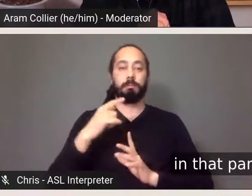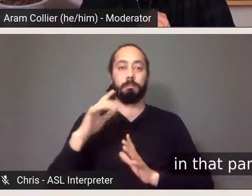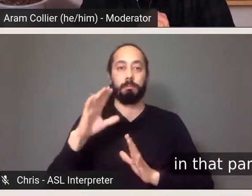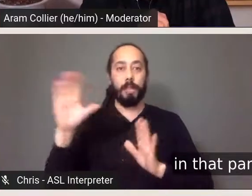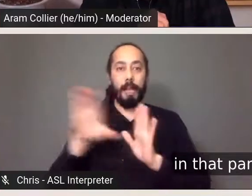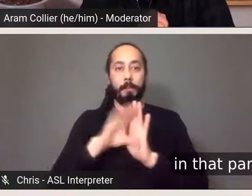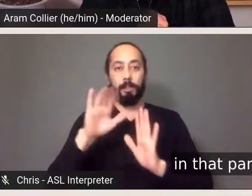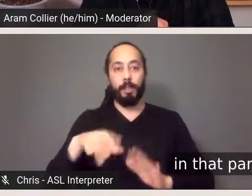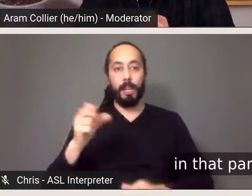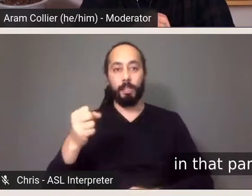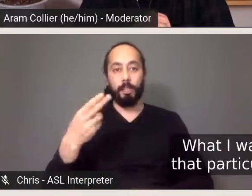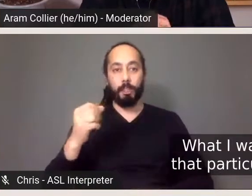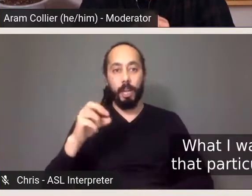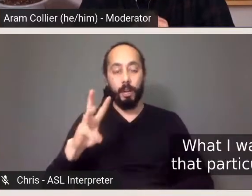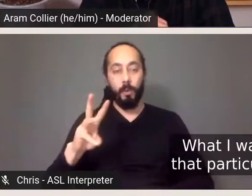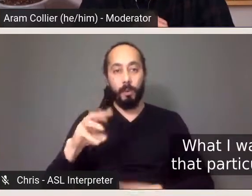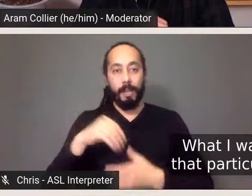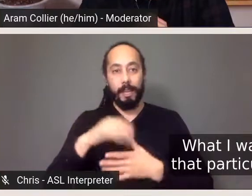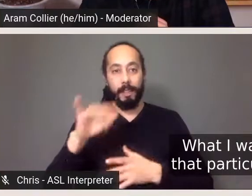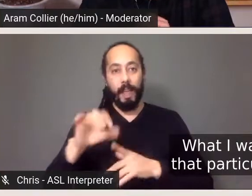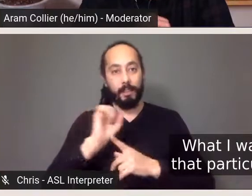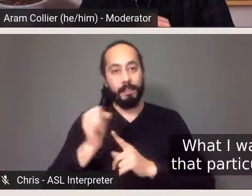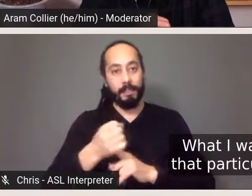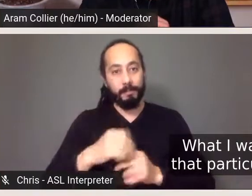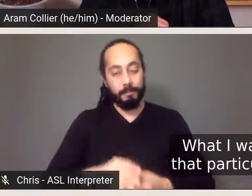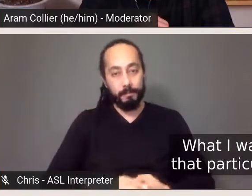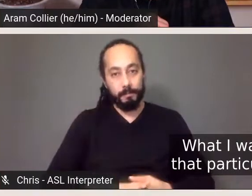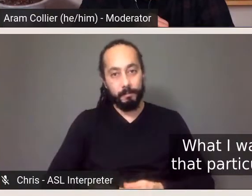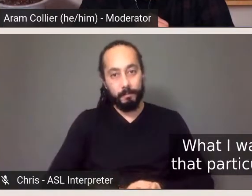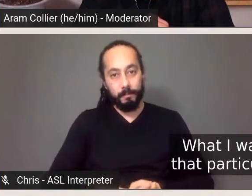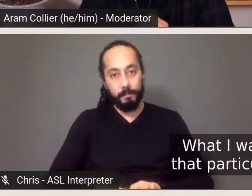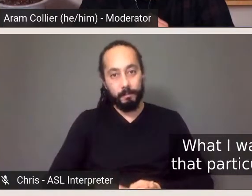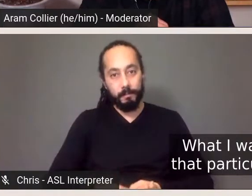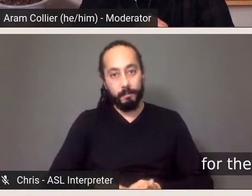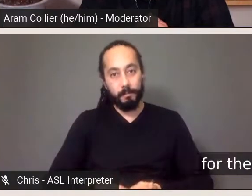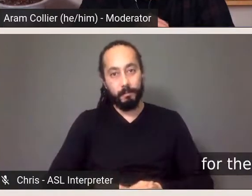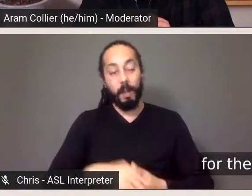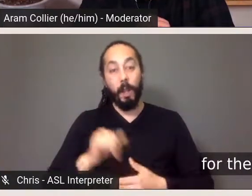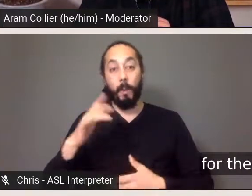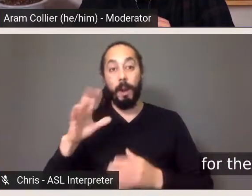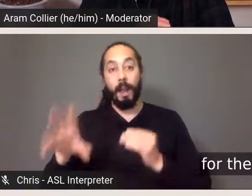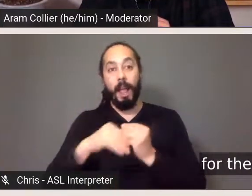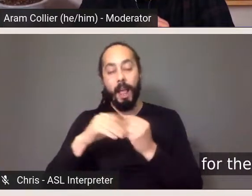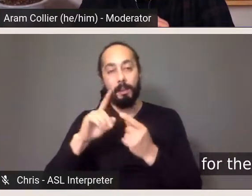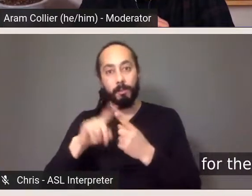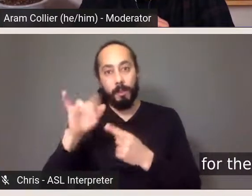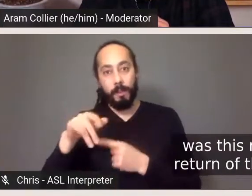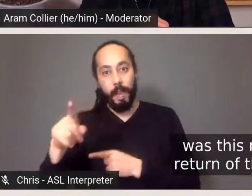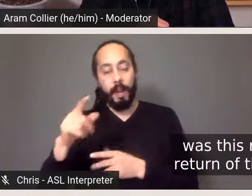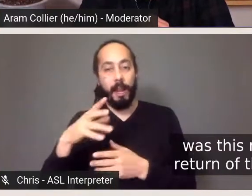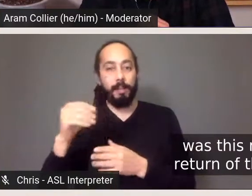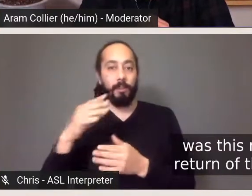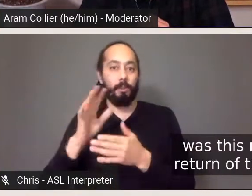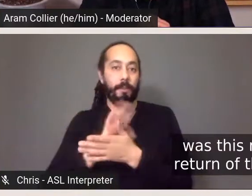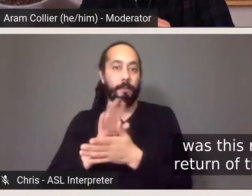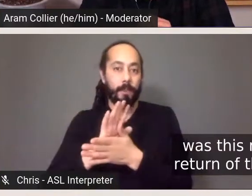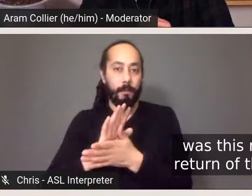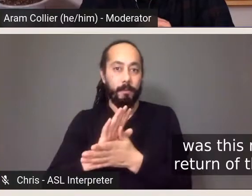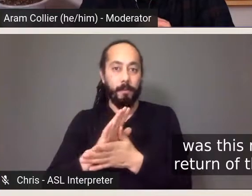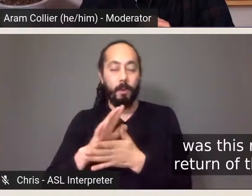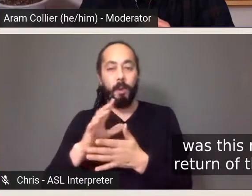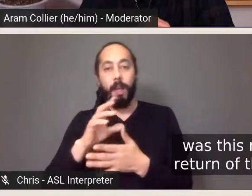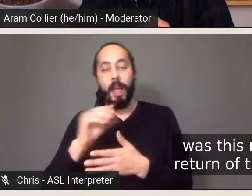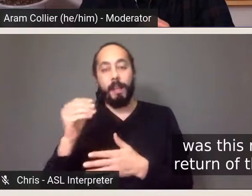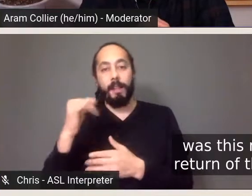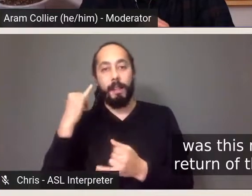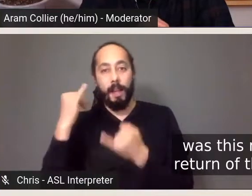that particular scene. What I want to add to that particular sequence or the film itself was this notion of the